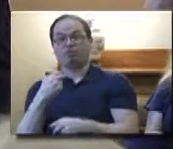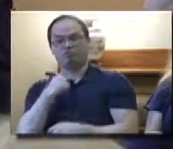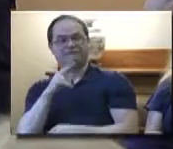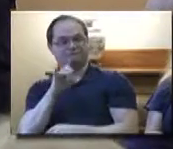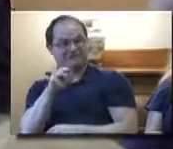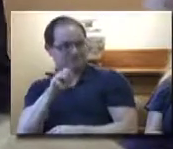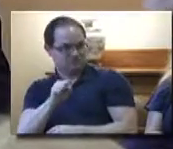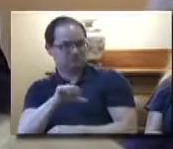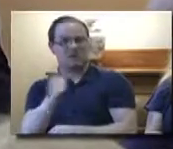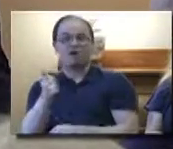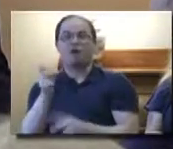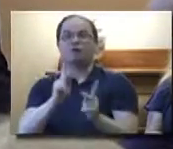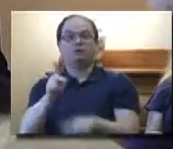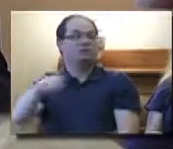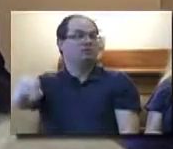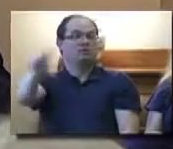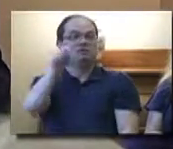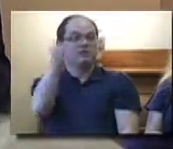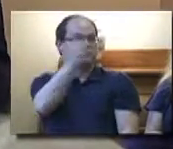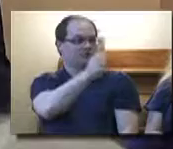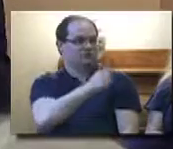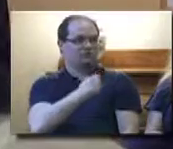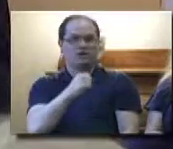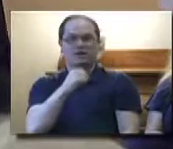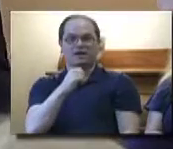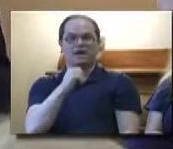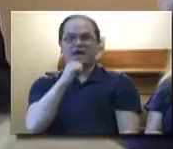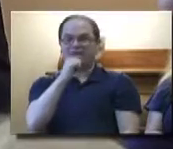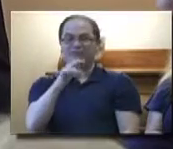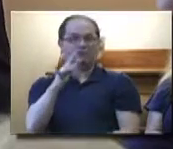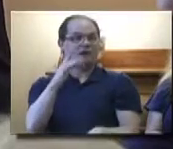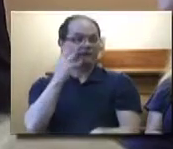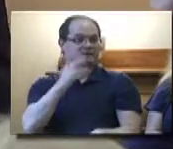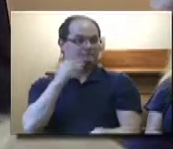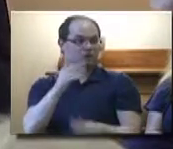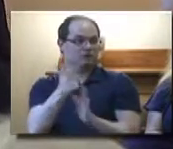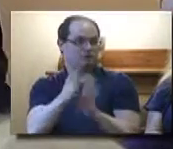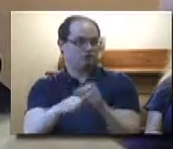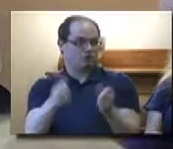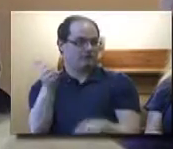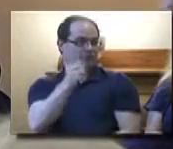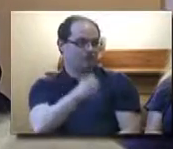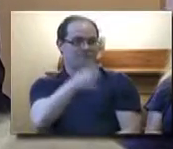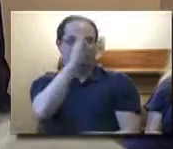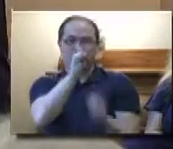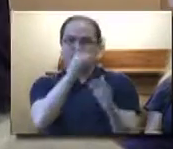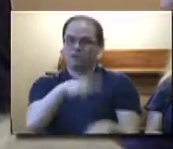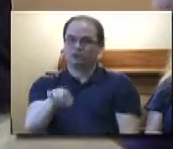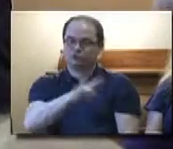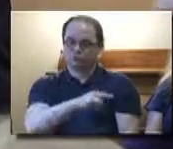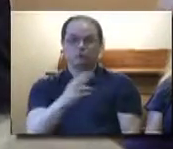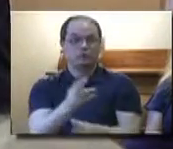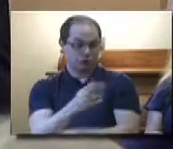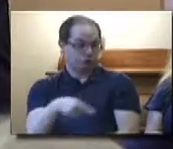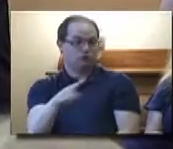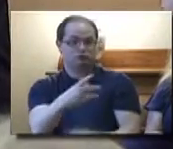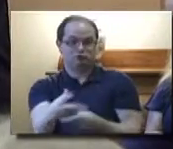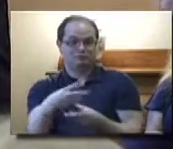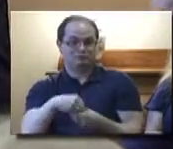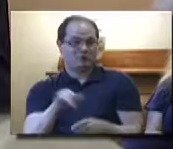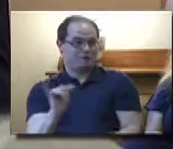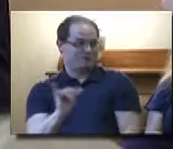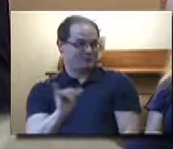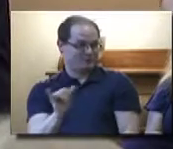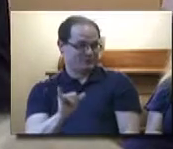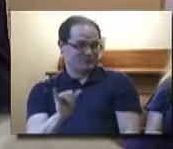free worlders like yourselves, if you haven't been touched by crime, God bless you. We can always use you as well. We